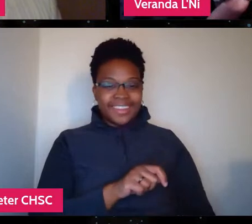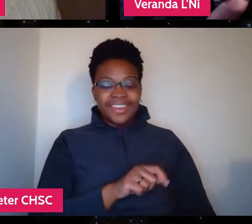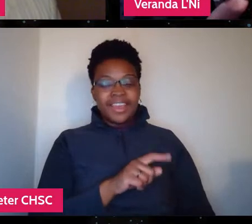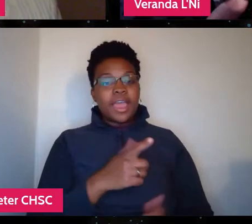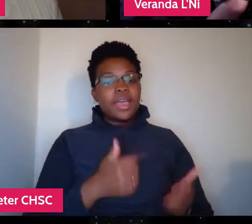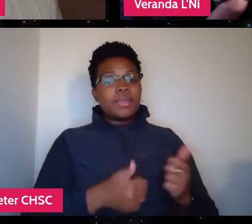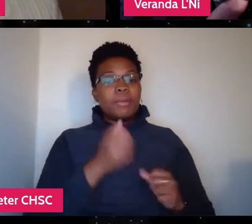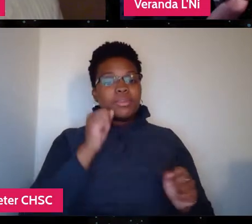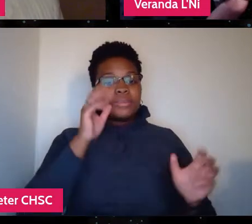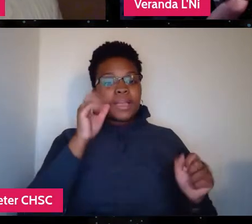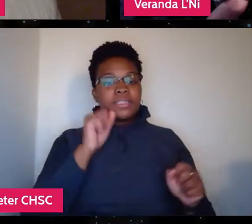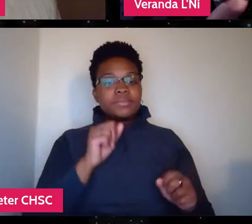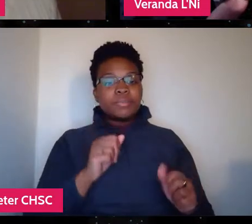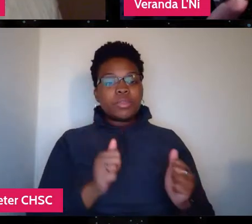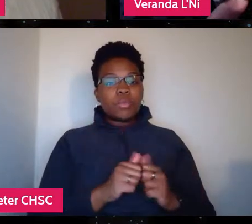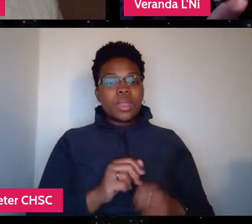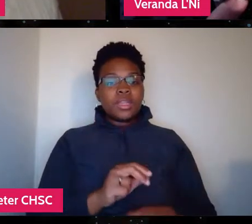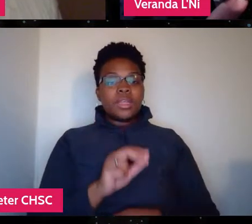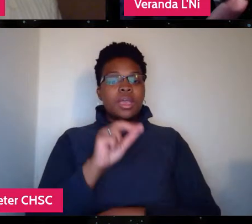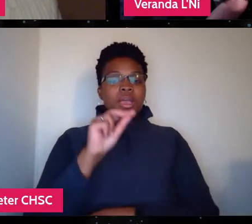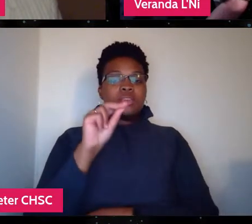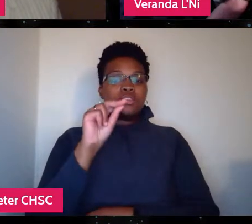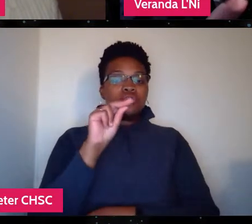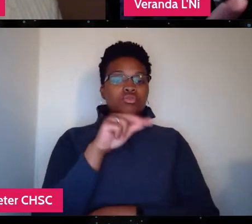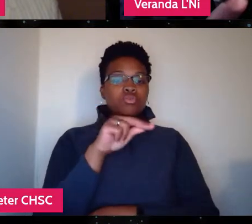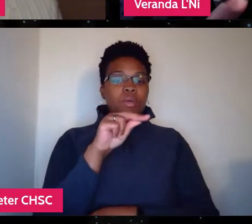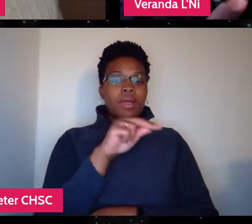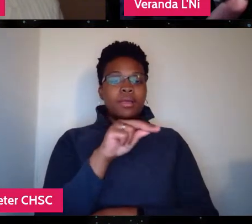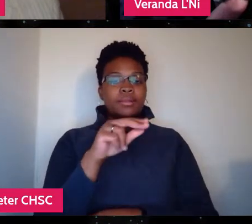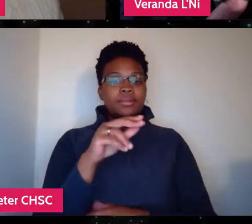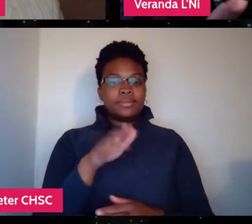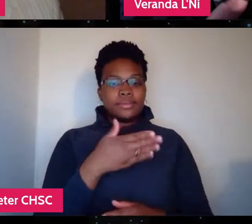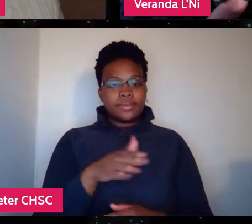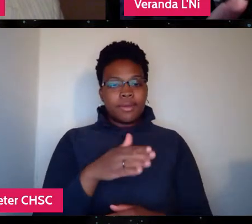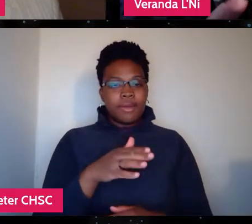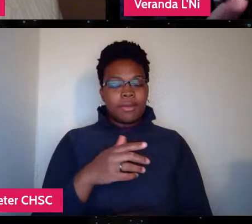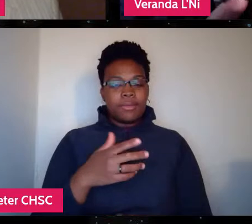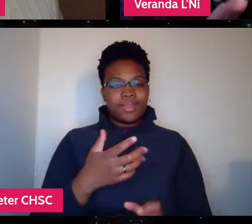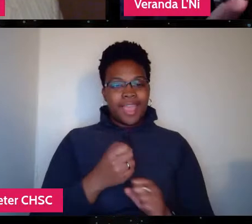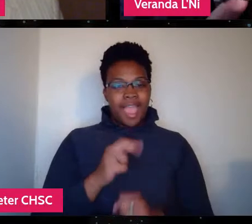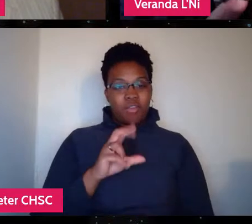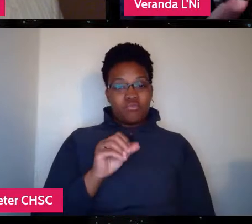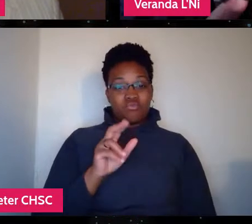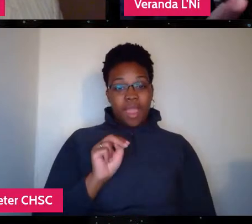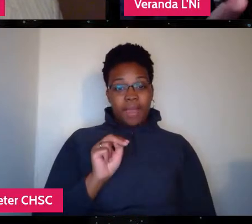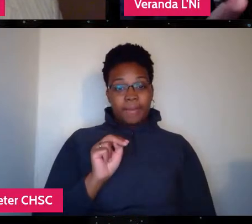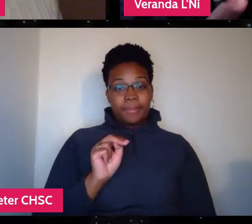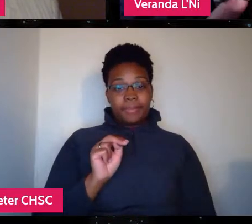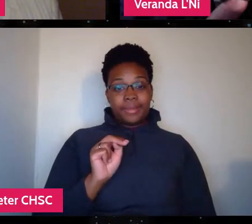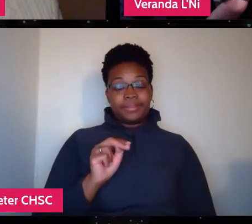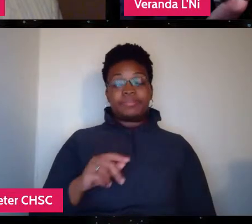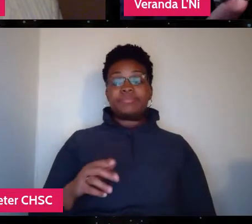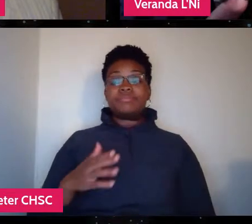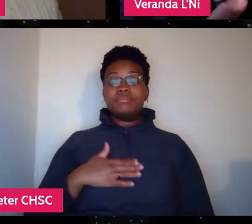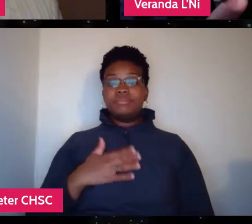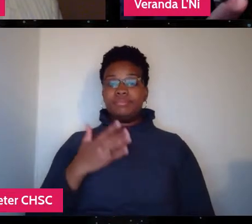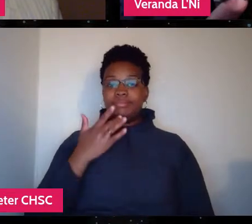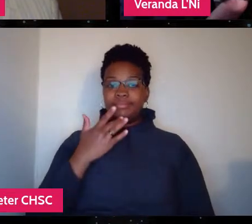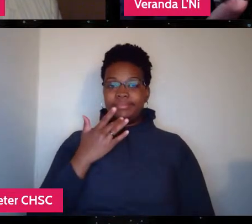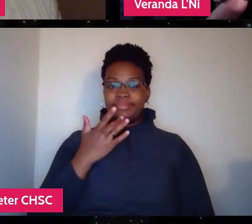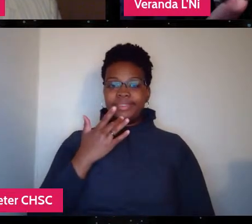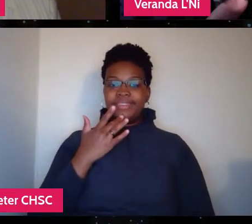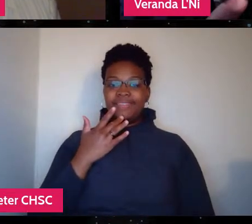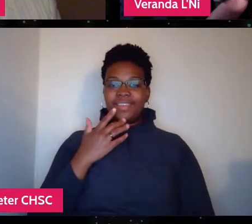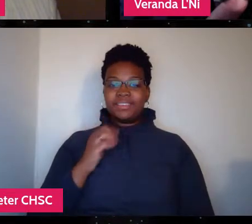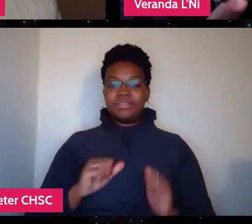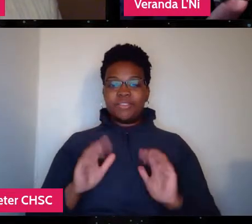thing with Swan Song is getting Robin's song. You know, we got Robin, who is one of my personal favorite performers,